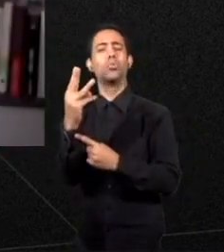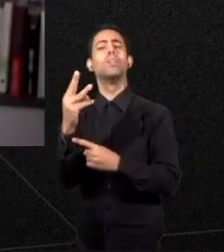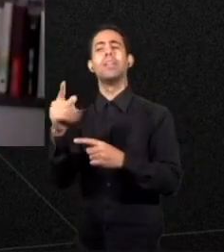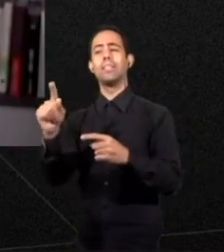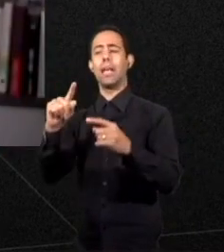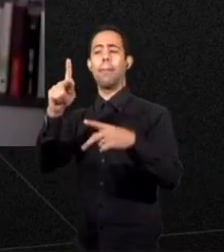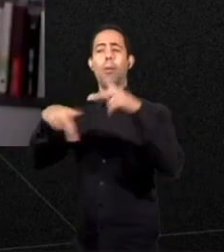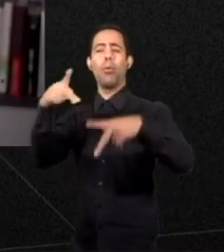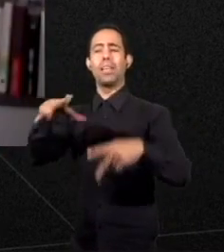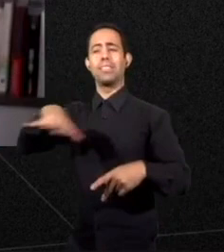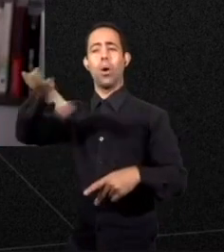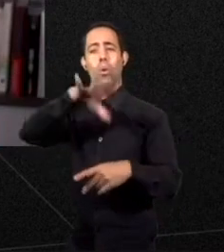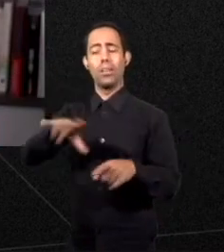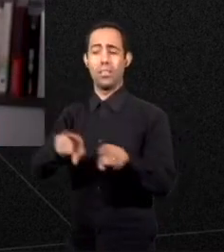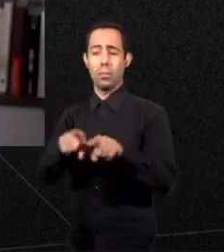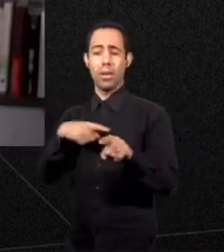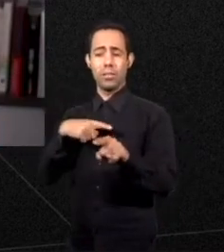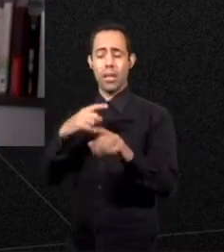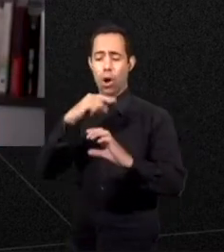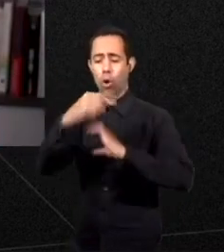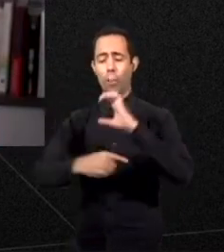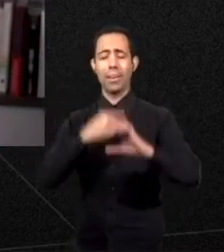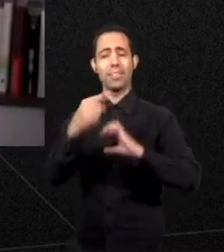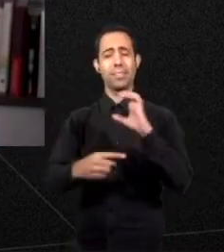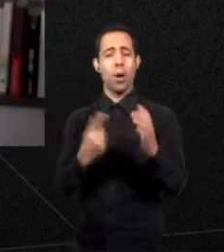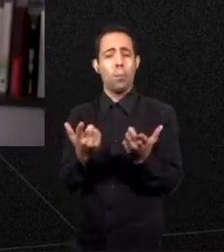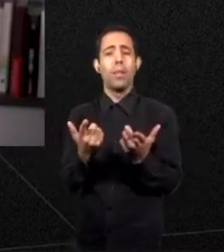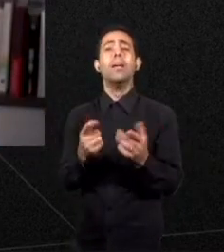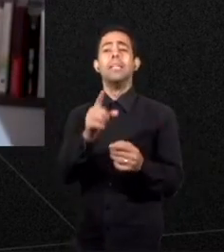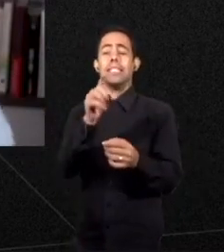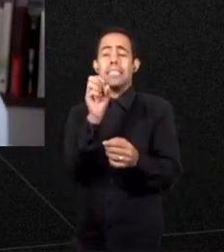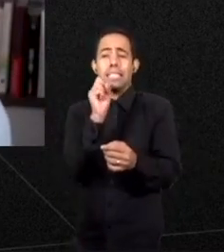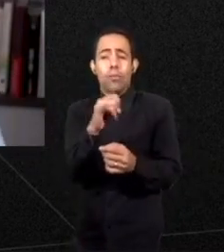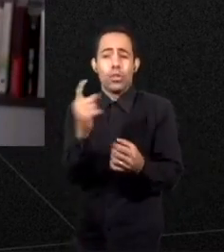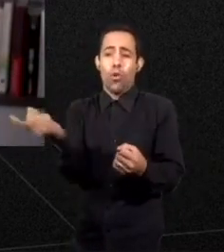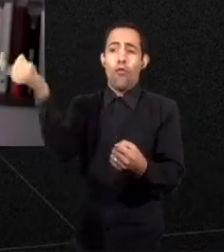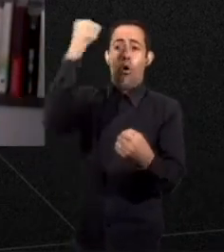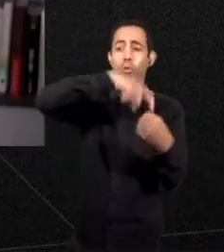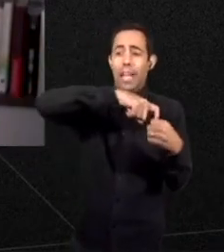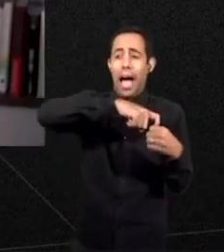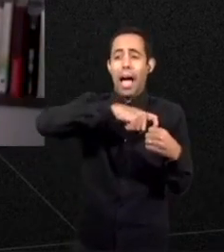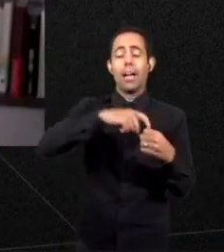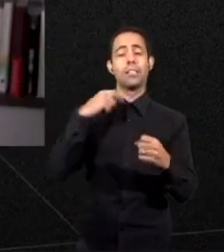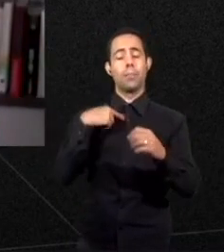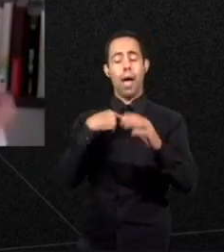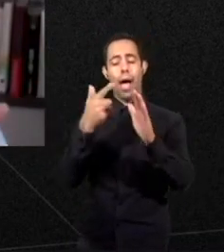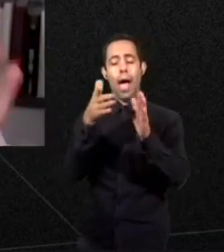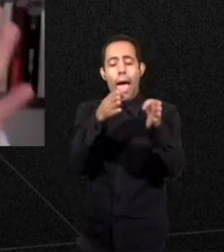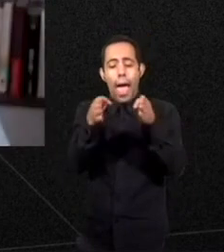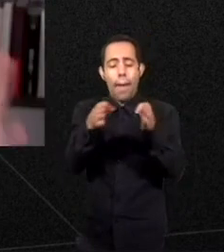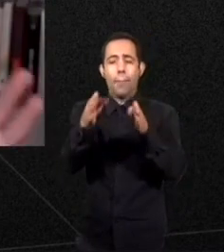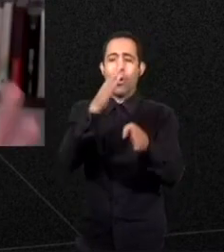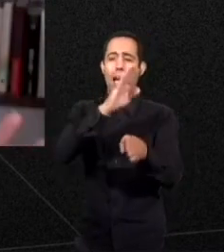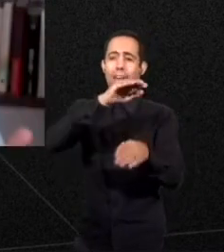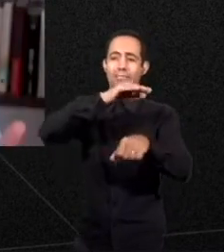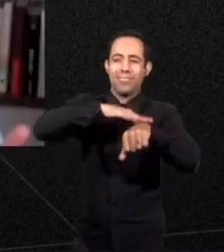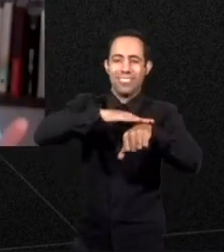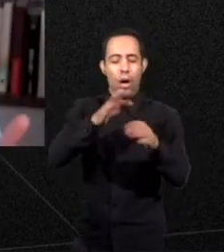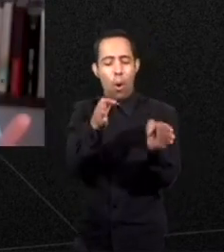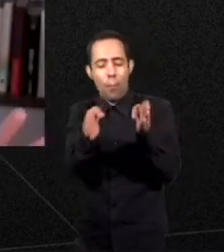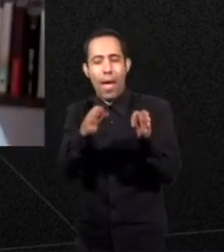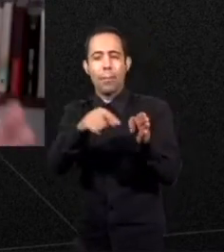globalization. If you really want to go back to a time when there are no pandemics, you know when you need to go back